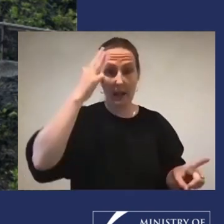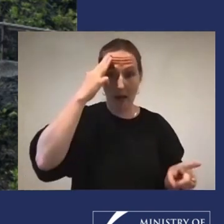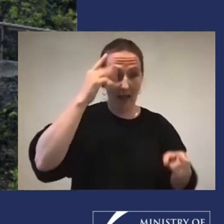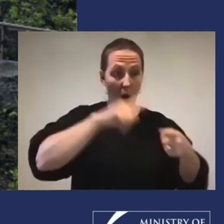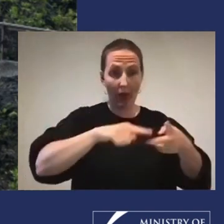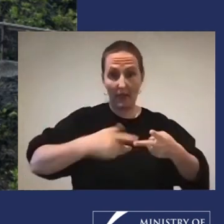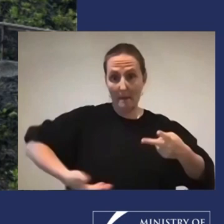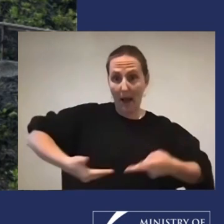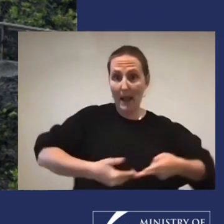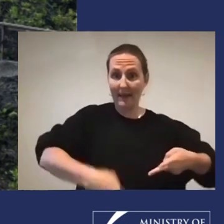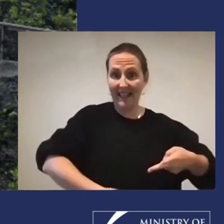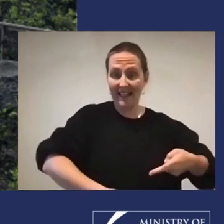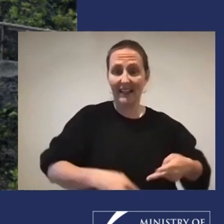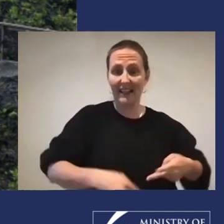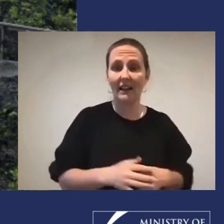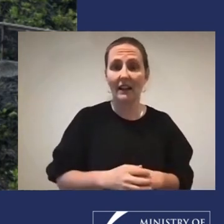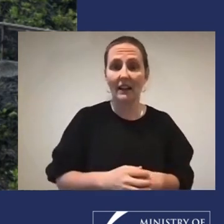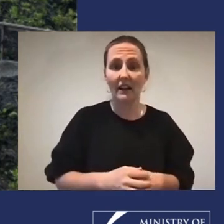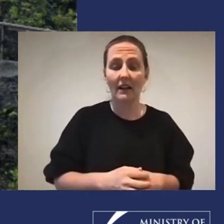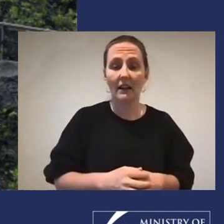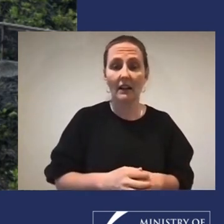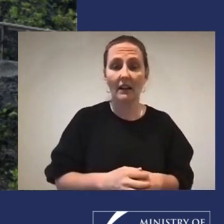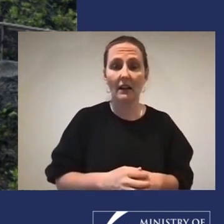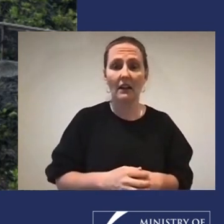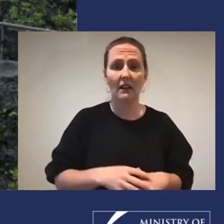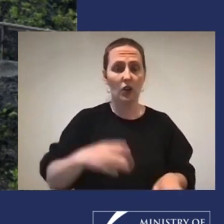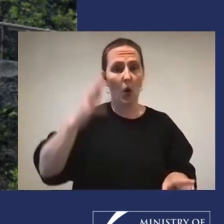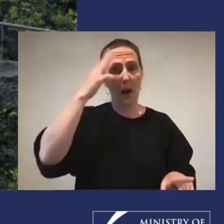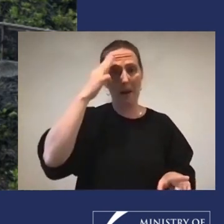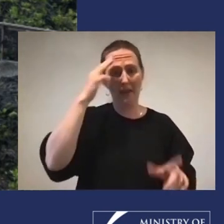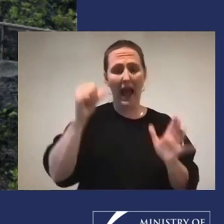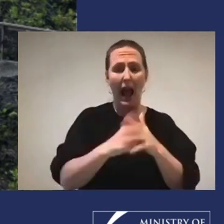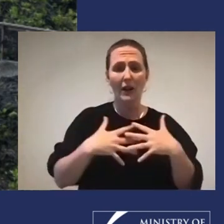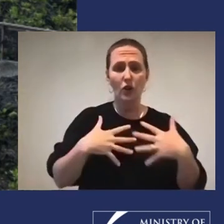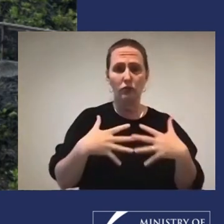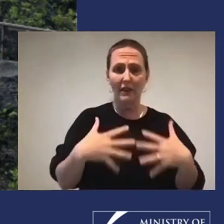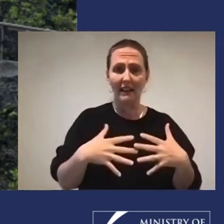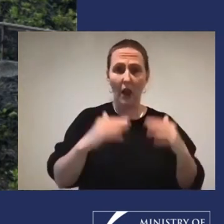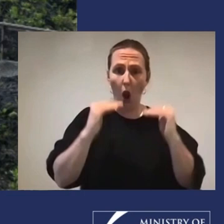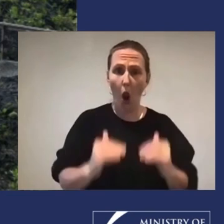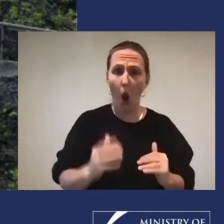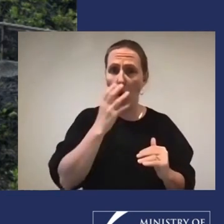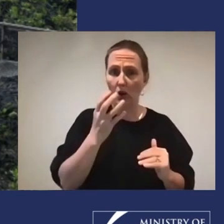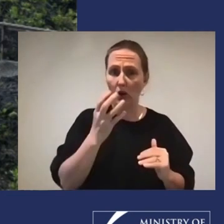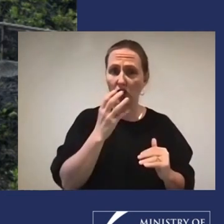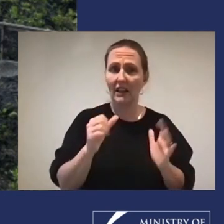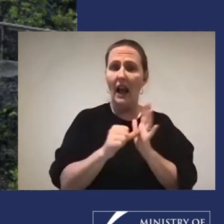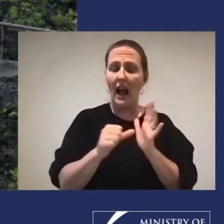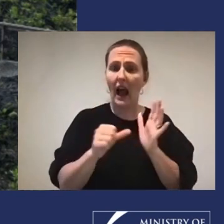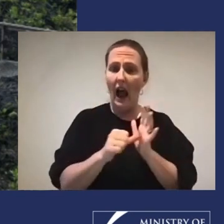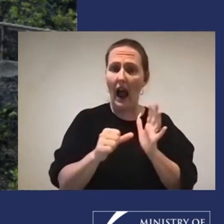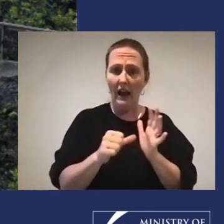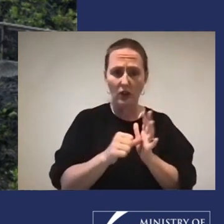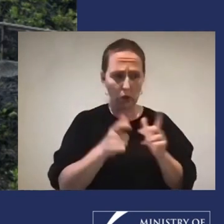the oxygen levels in the mum who's struggling really hard to breathe also affects the baby, because you have less oxygen, less nutrition going to the